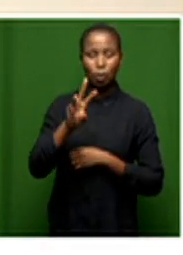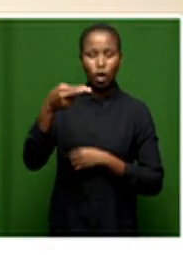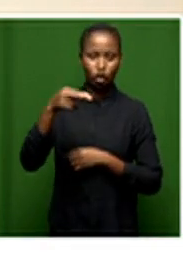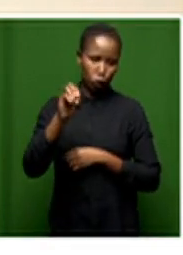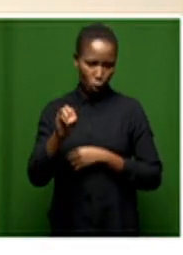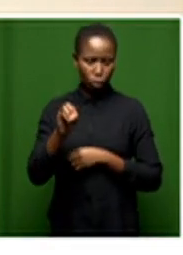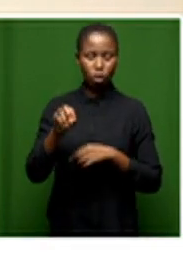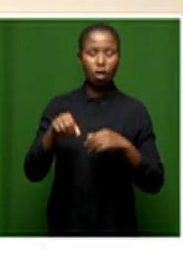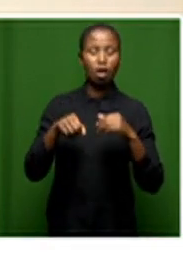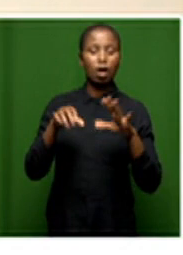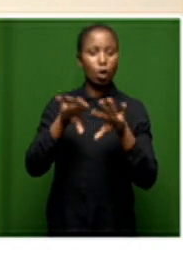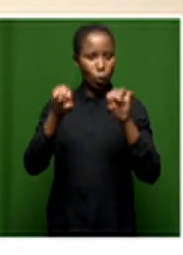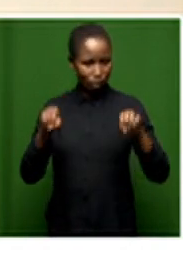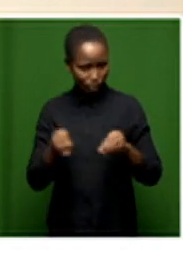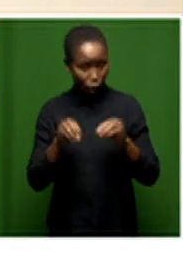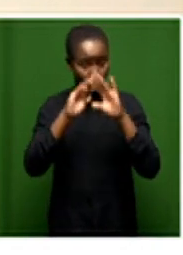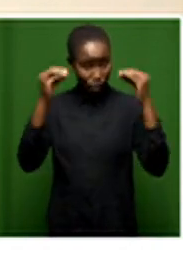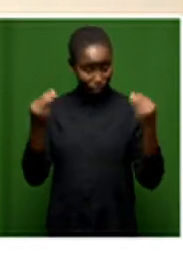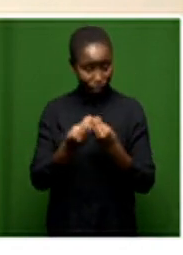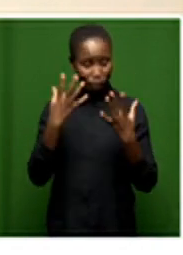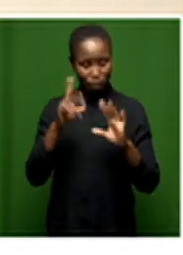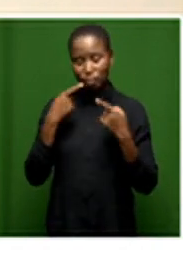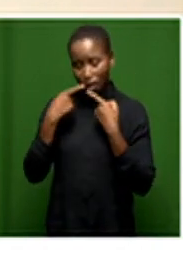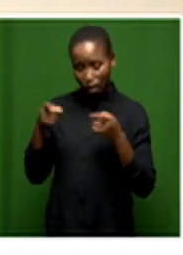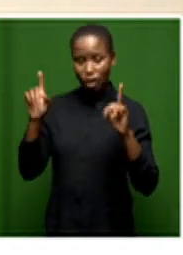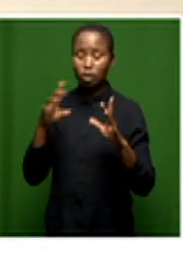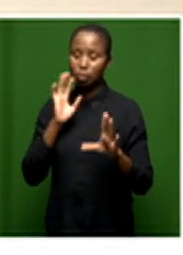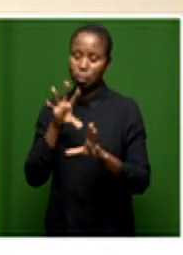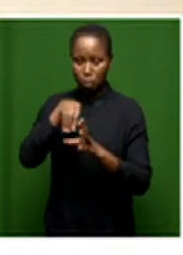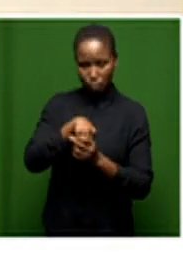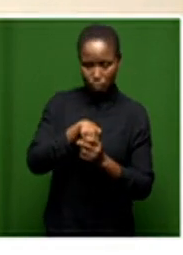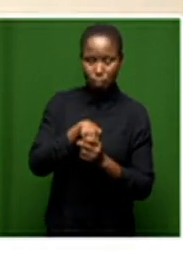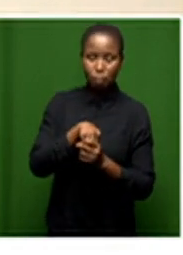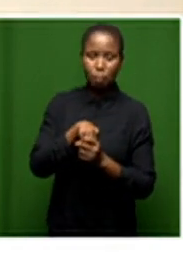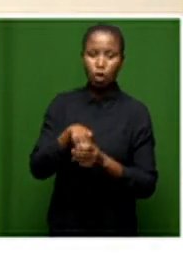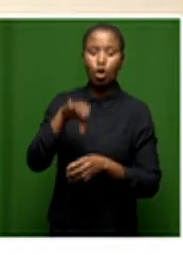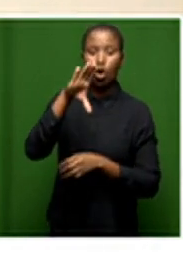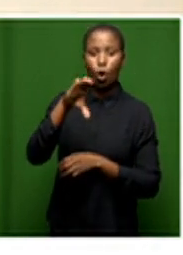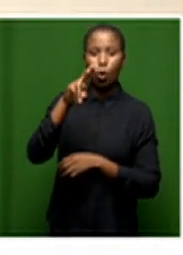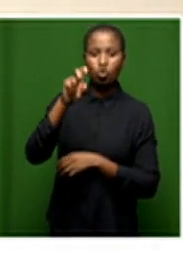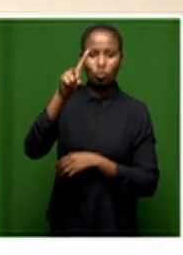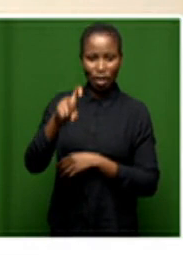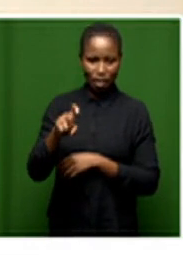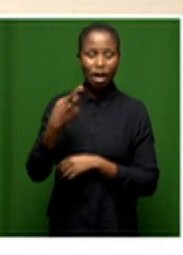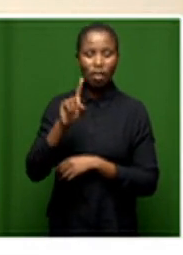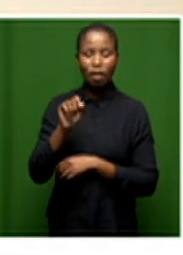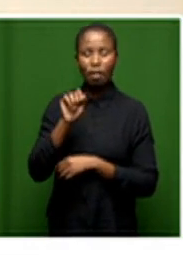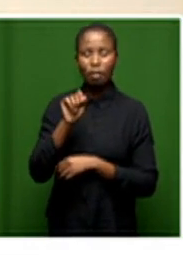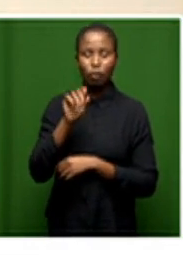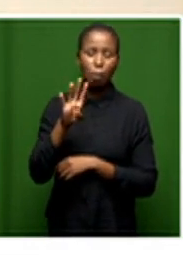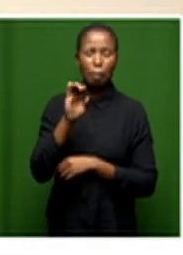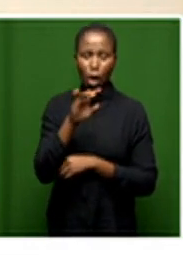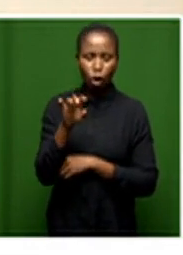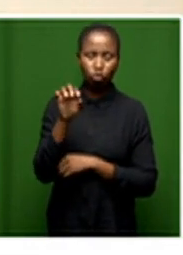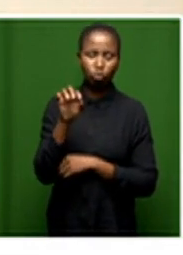And he already recently announced not just that we would be part of COVAX, but $4 billion for